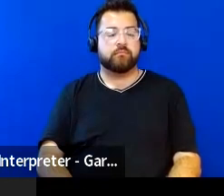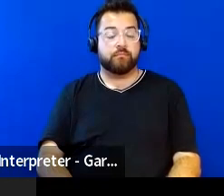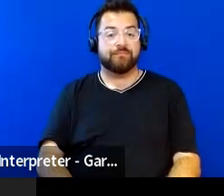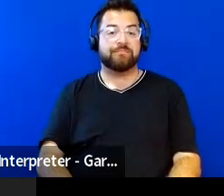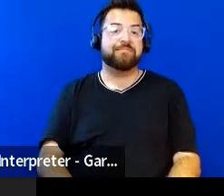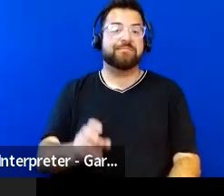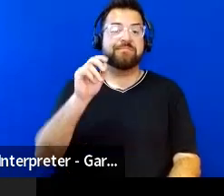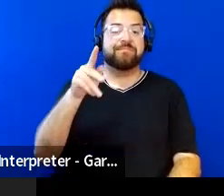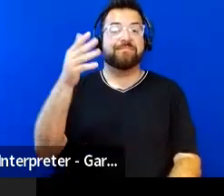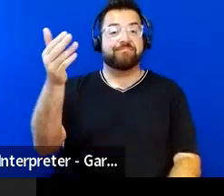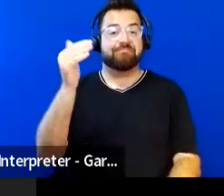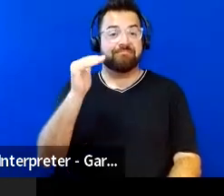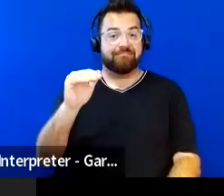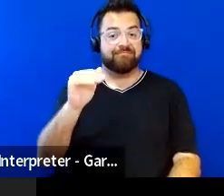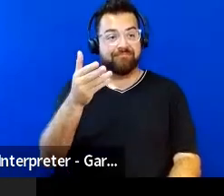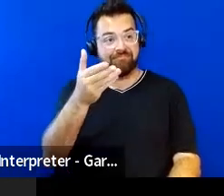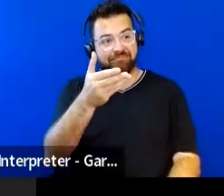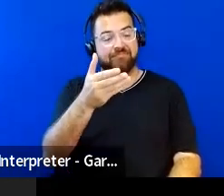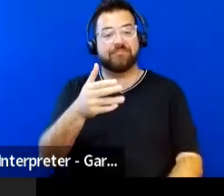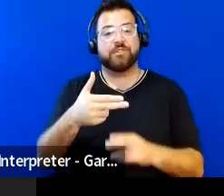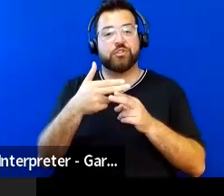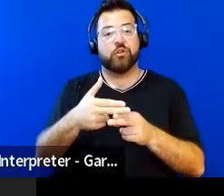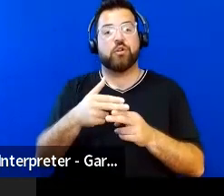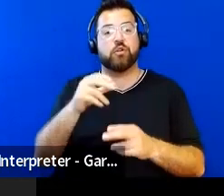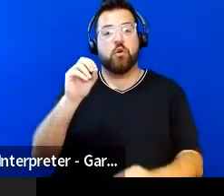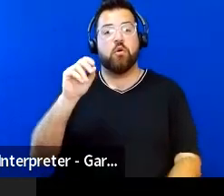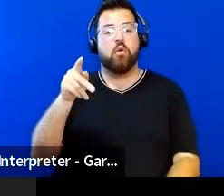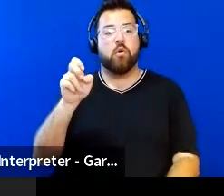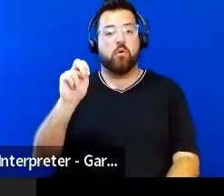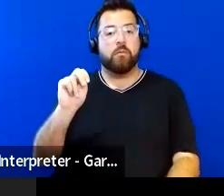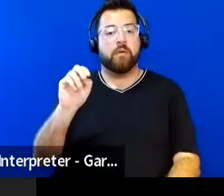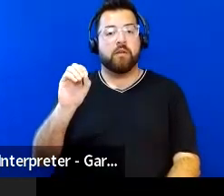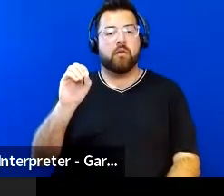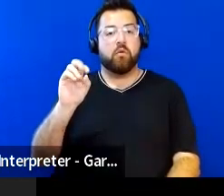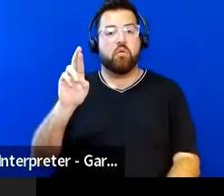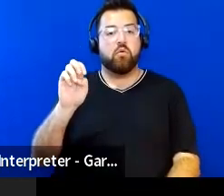Okay, and then the next one is Open Oregon.